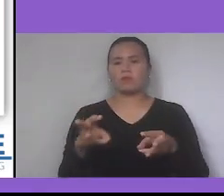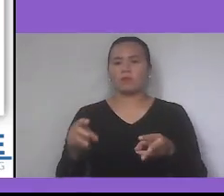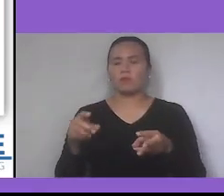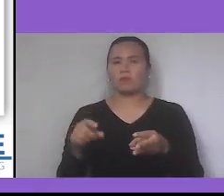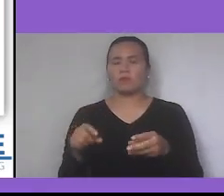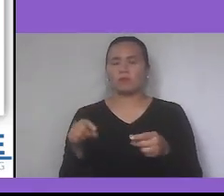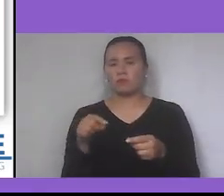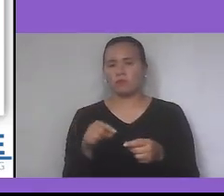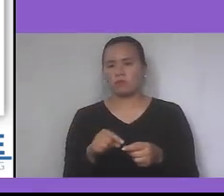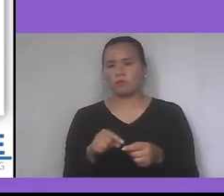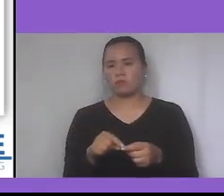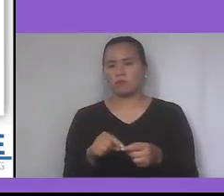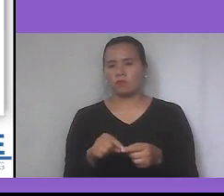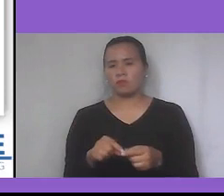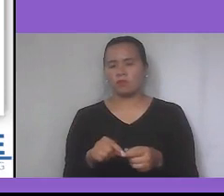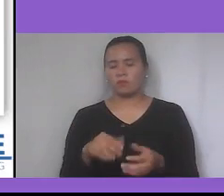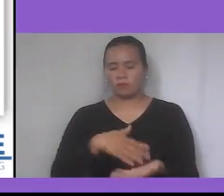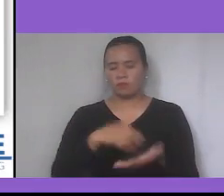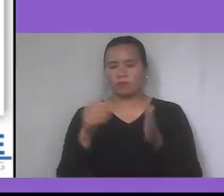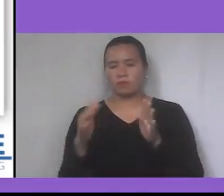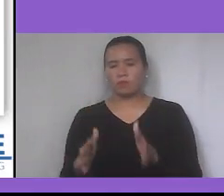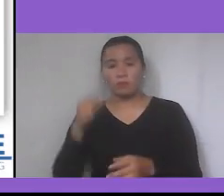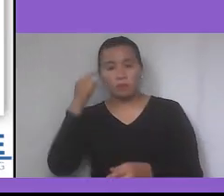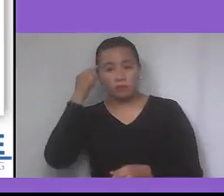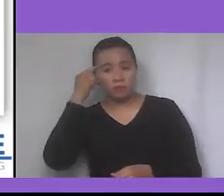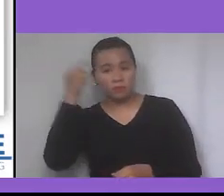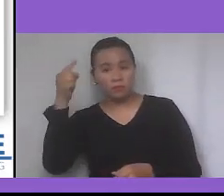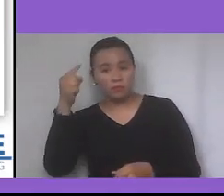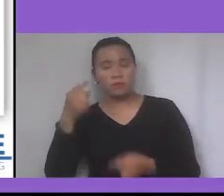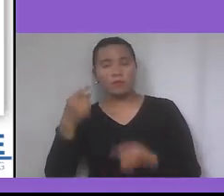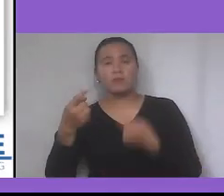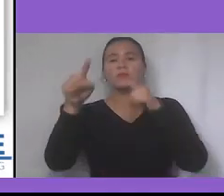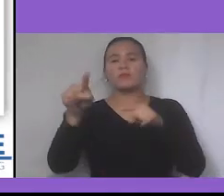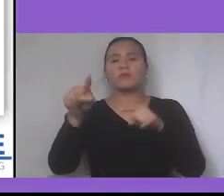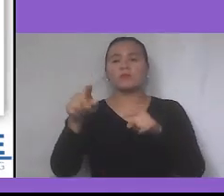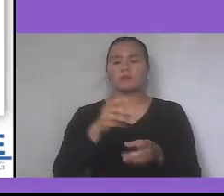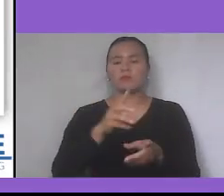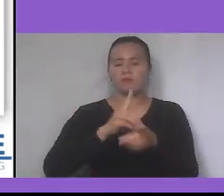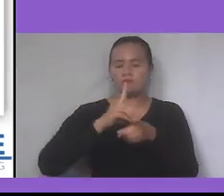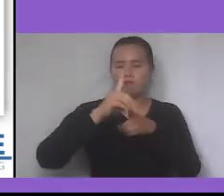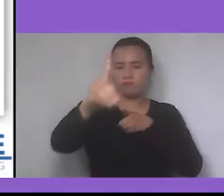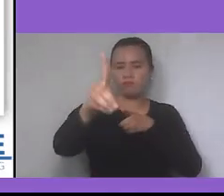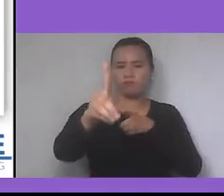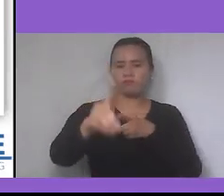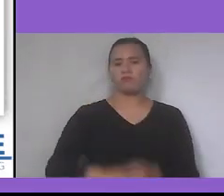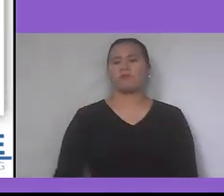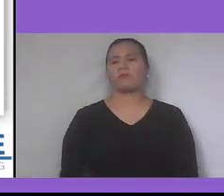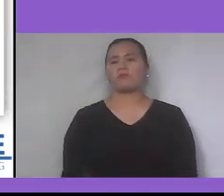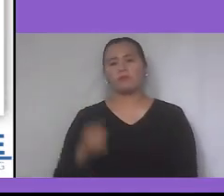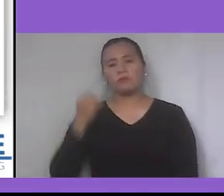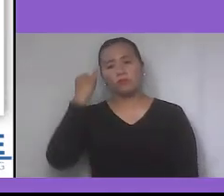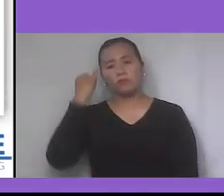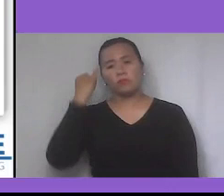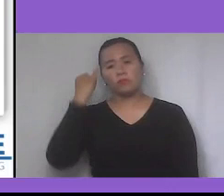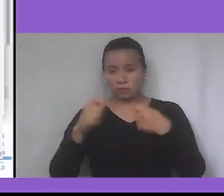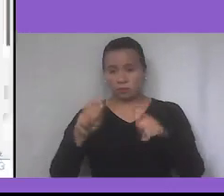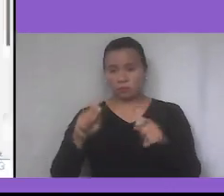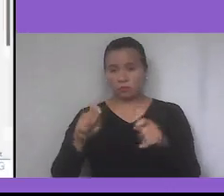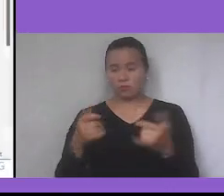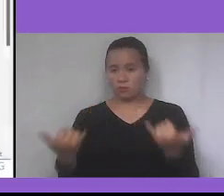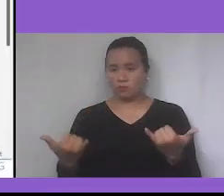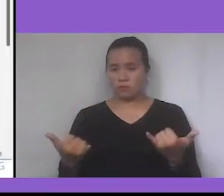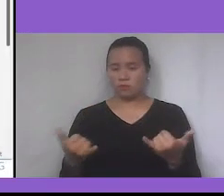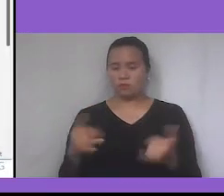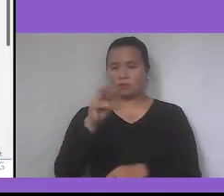One of the most efficient ways for students to get their thoughts out is by dictating them directly to